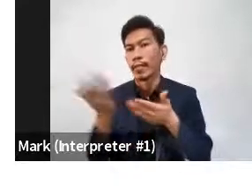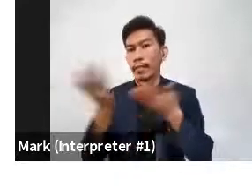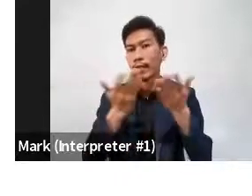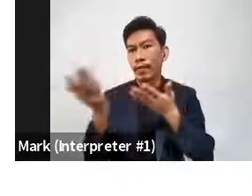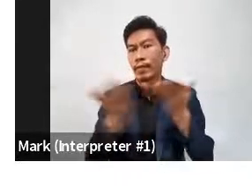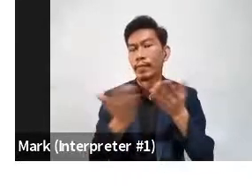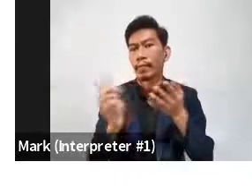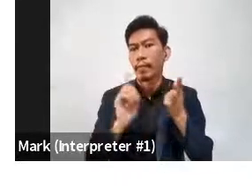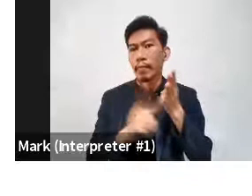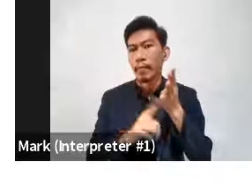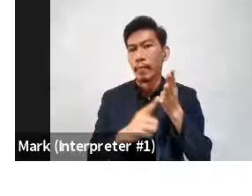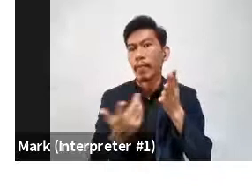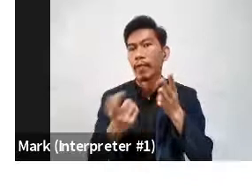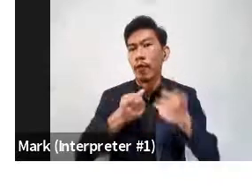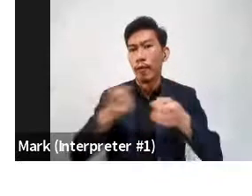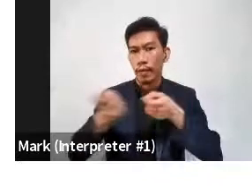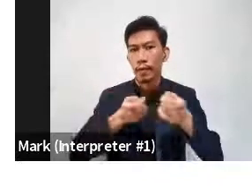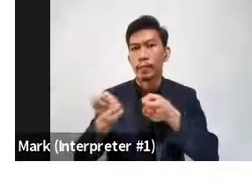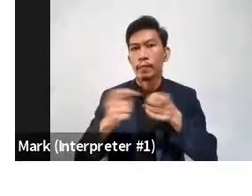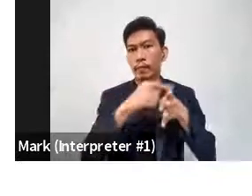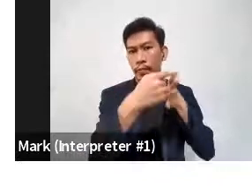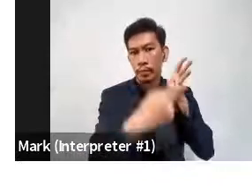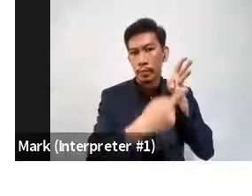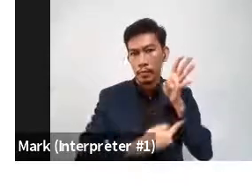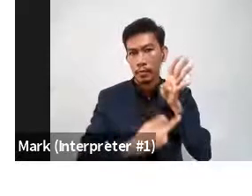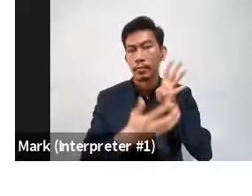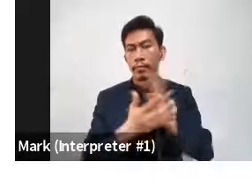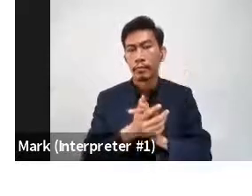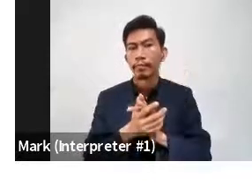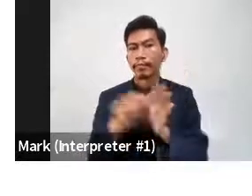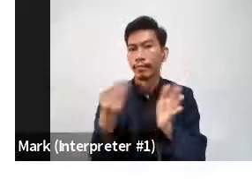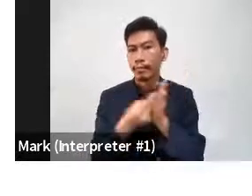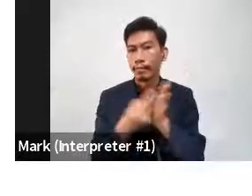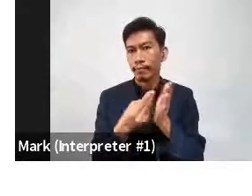on governance, right? So in terms of financing,